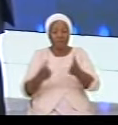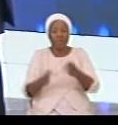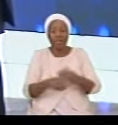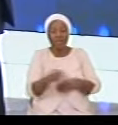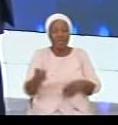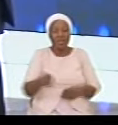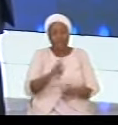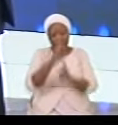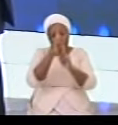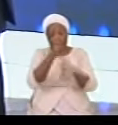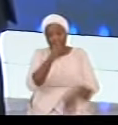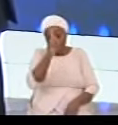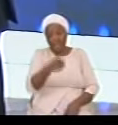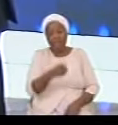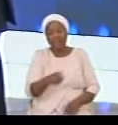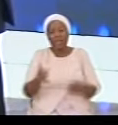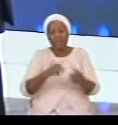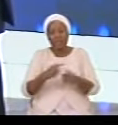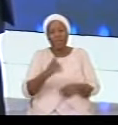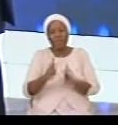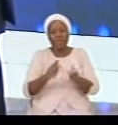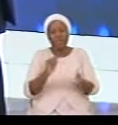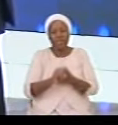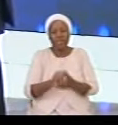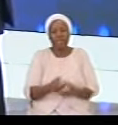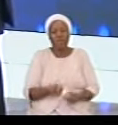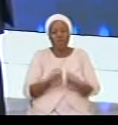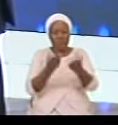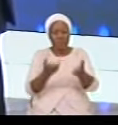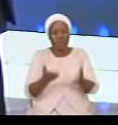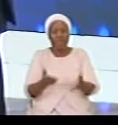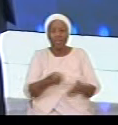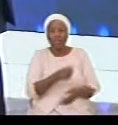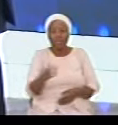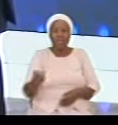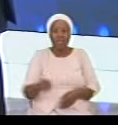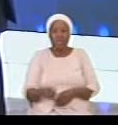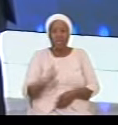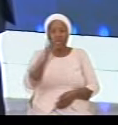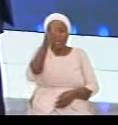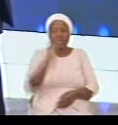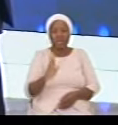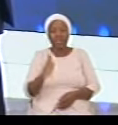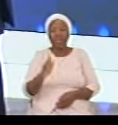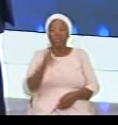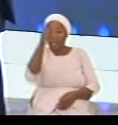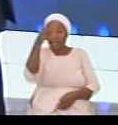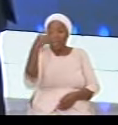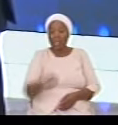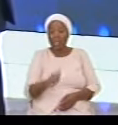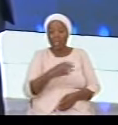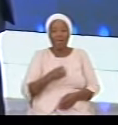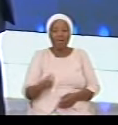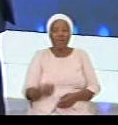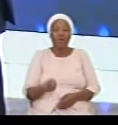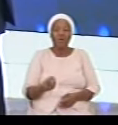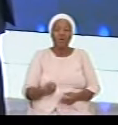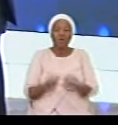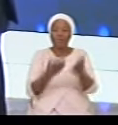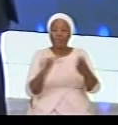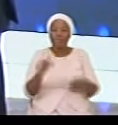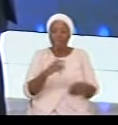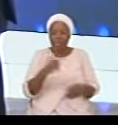their talent. There are people that offer their tithes and offering. There are people that